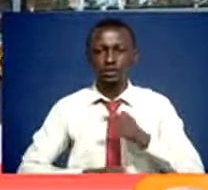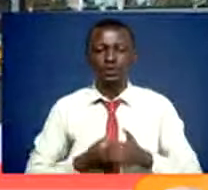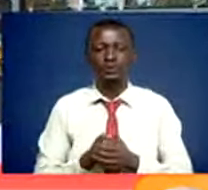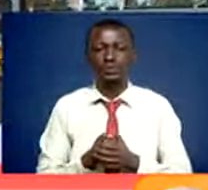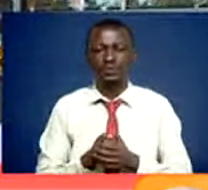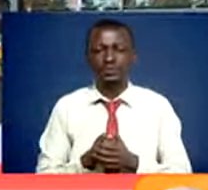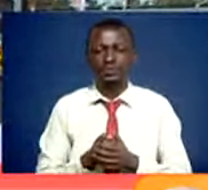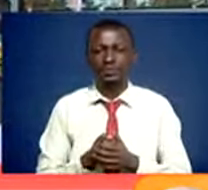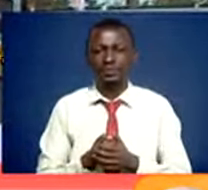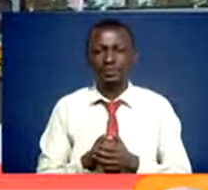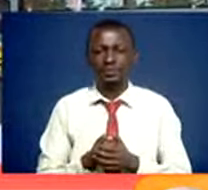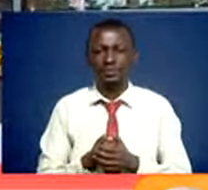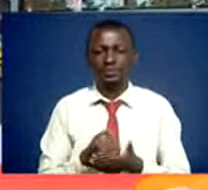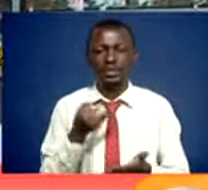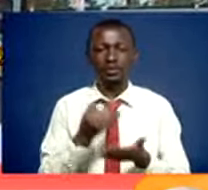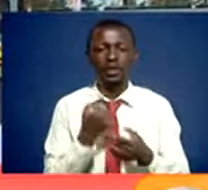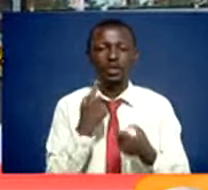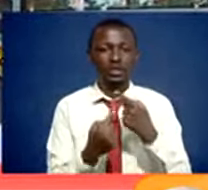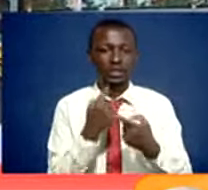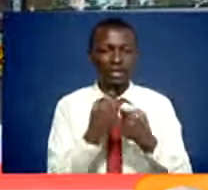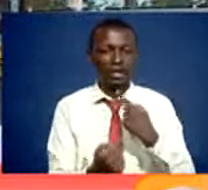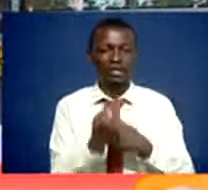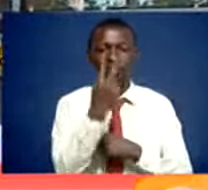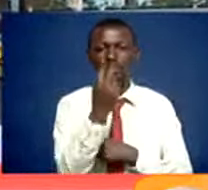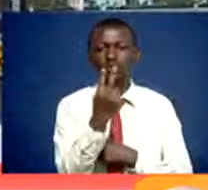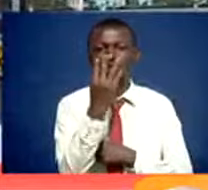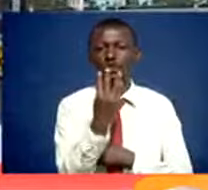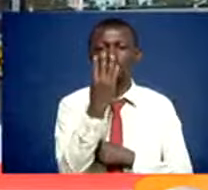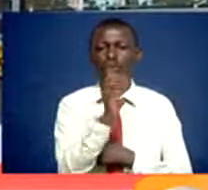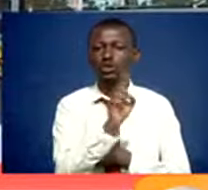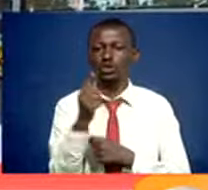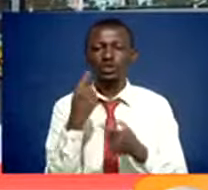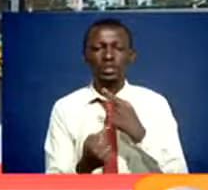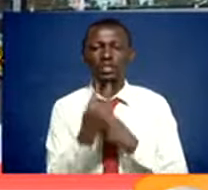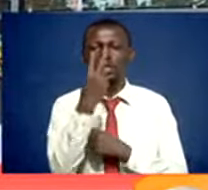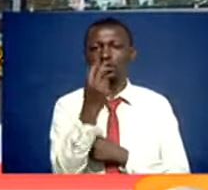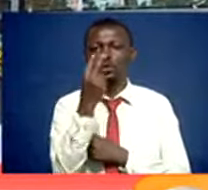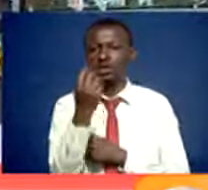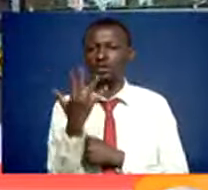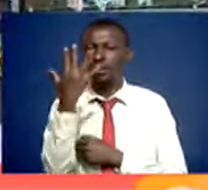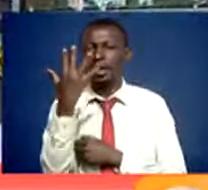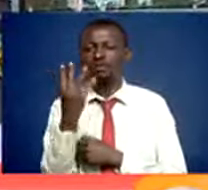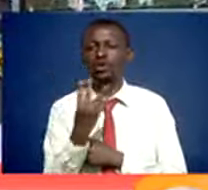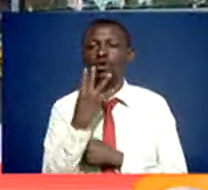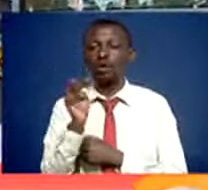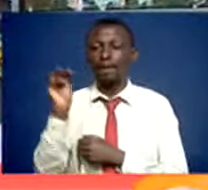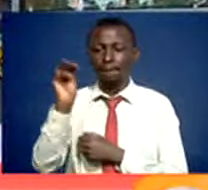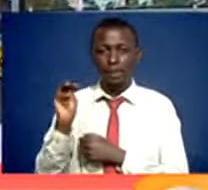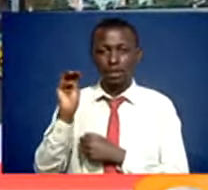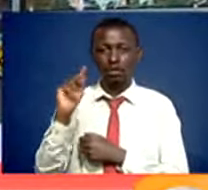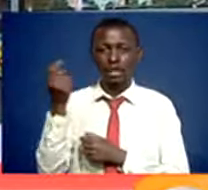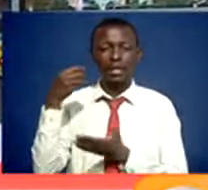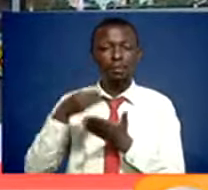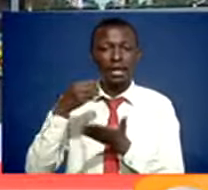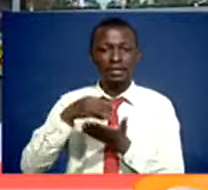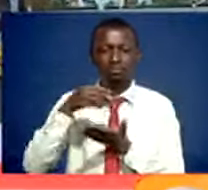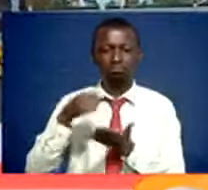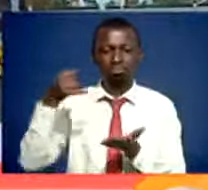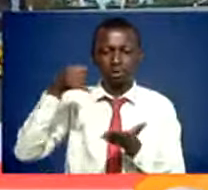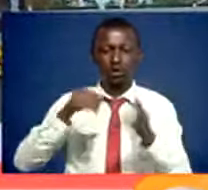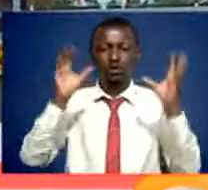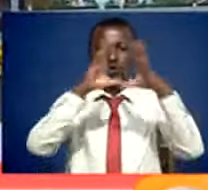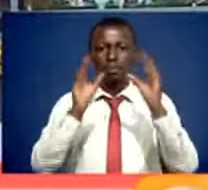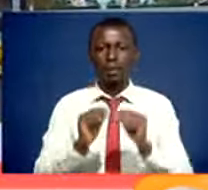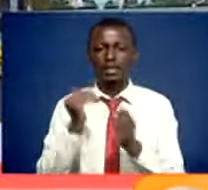In the financial year 2024-2025, Kenya shillings 400 million has been budgeted for this